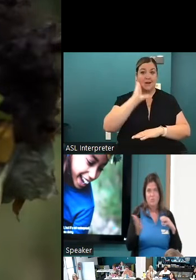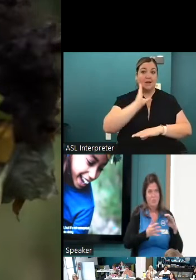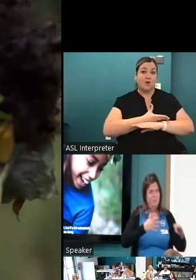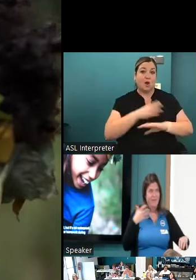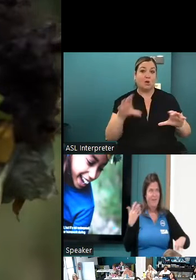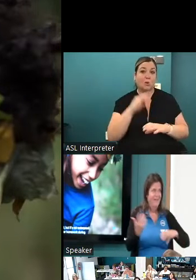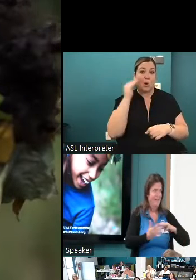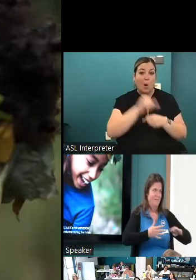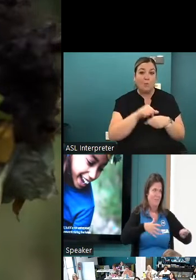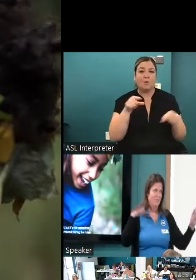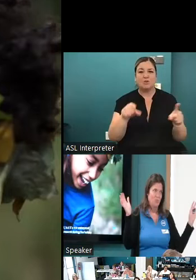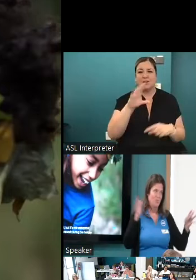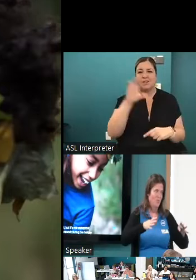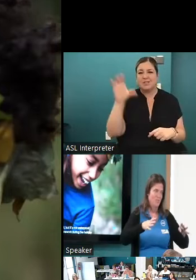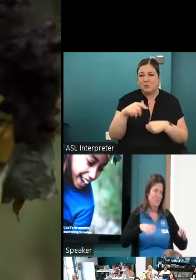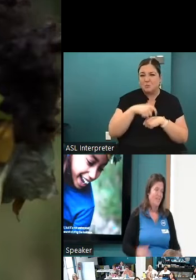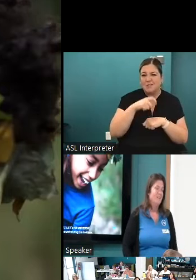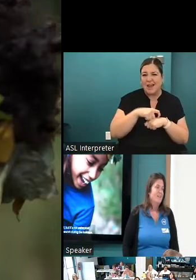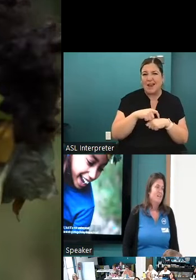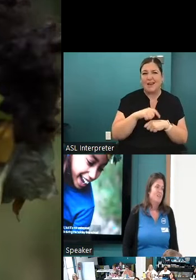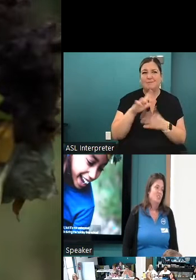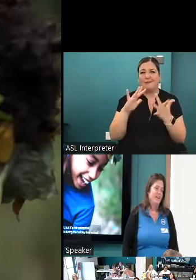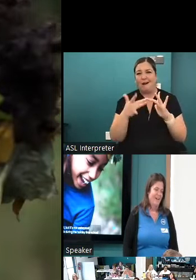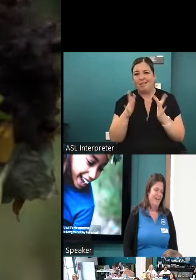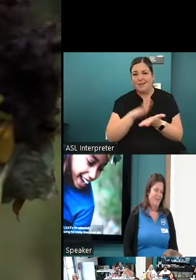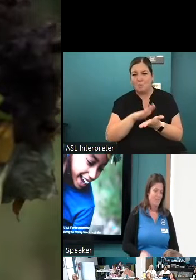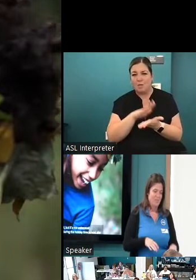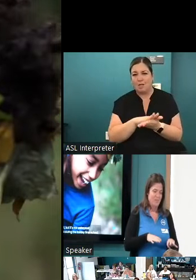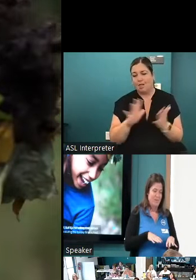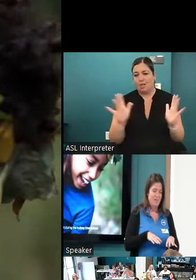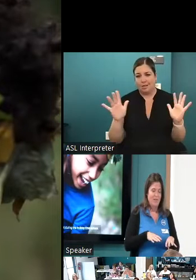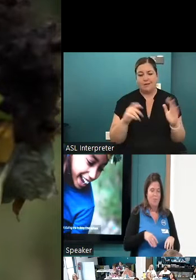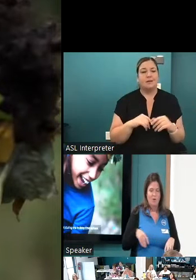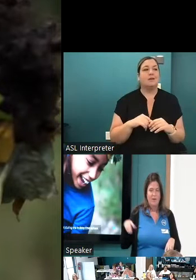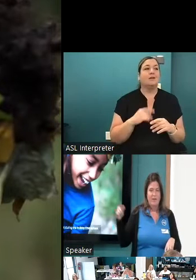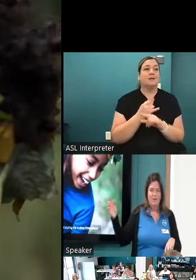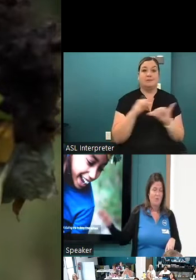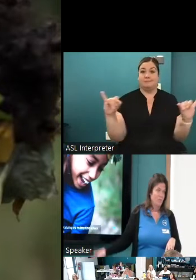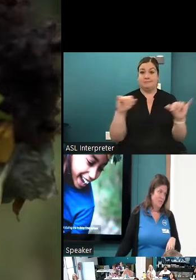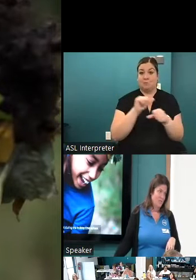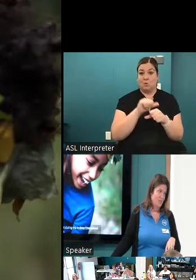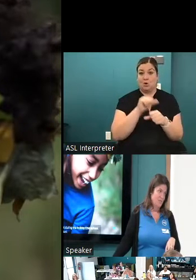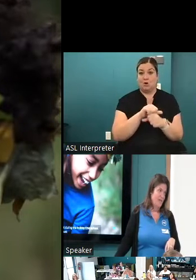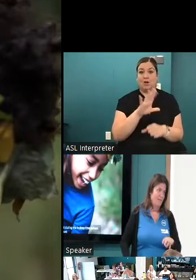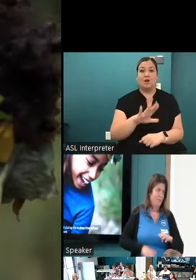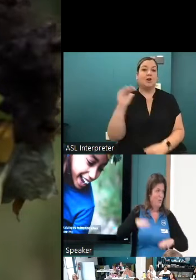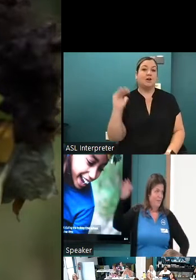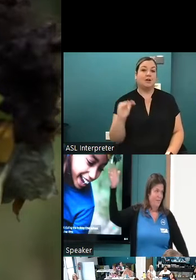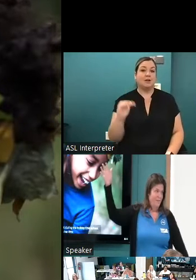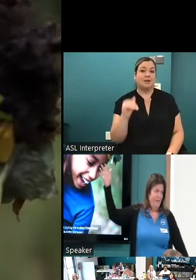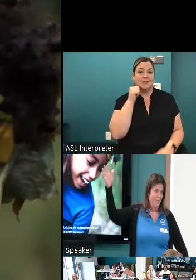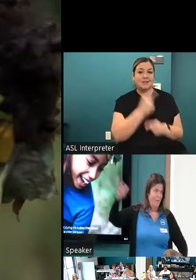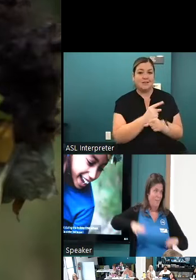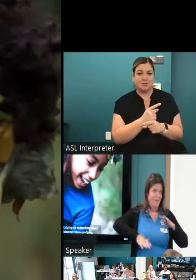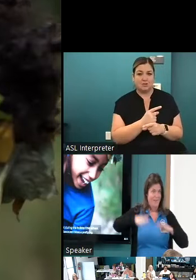whole Zoom time, school, she was doing some independent work, and her little sister, because I have a pretty